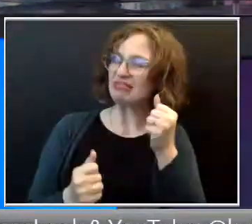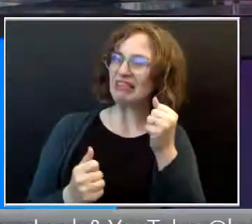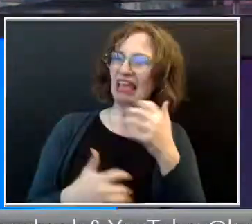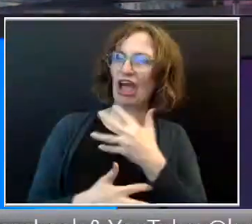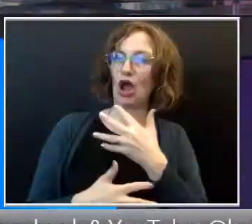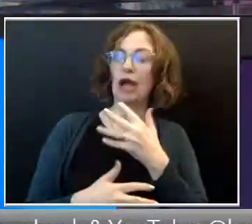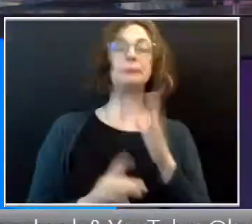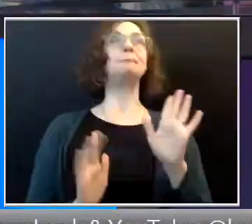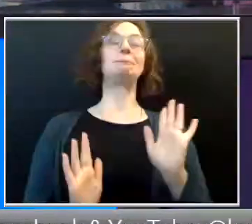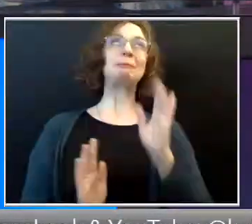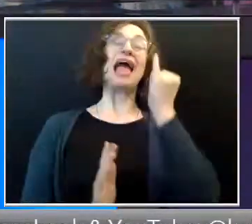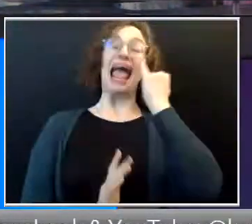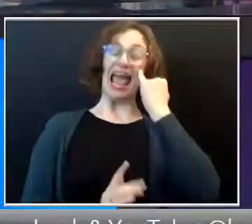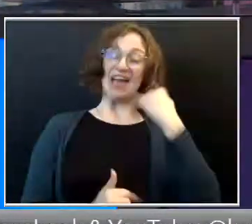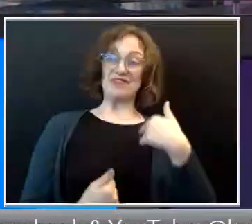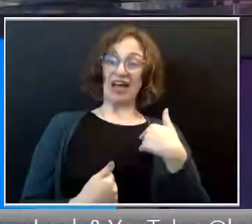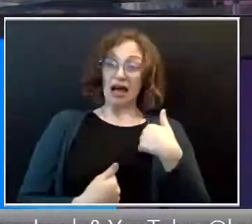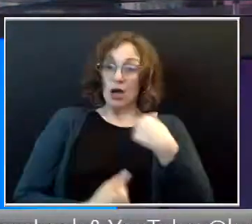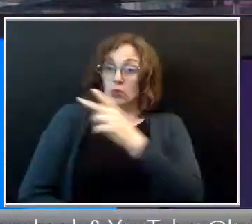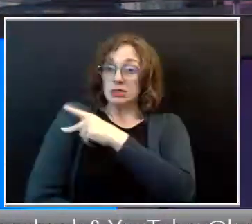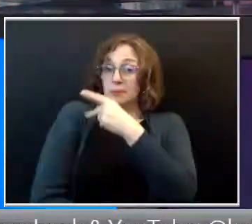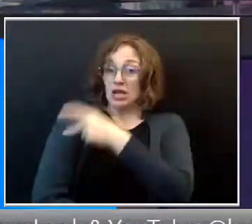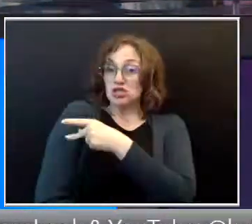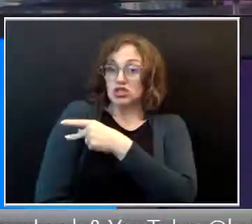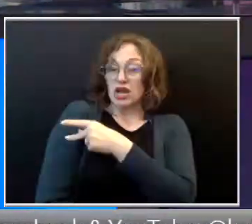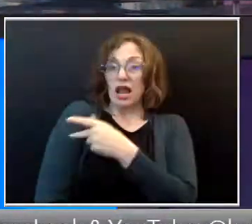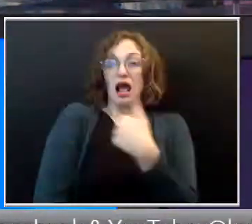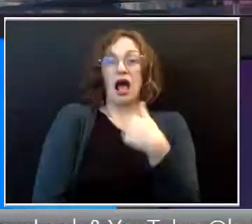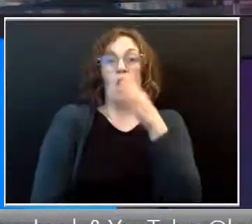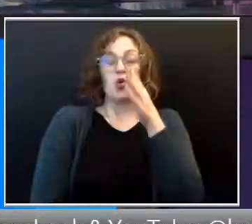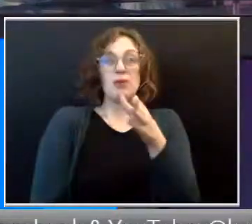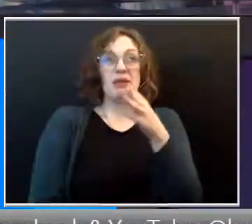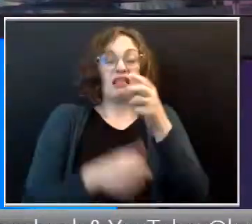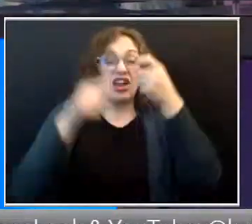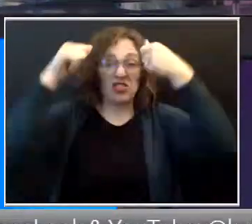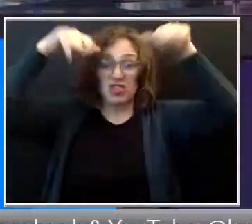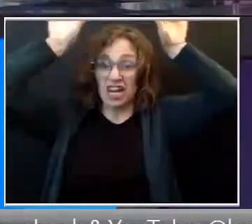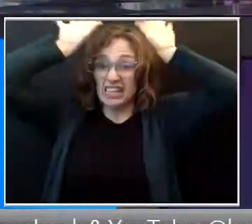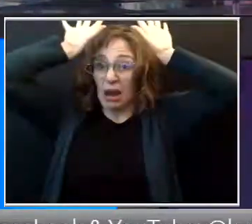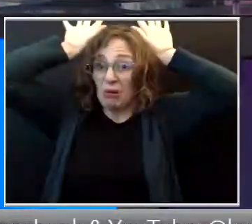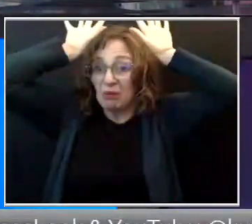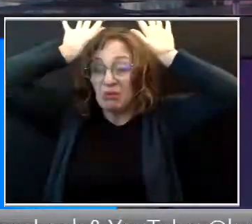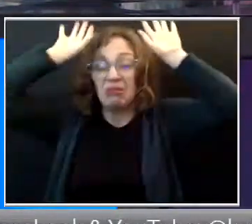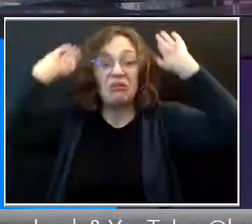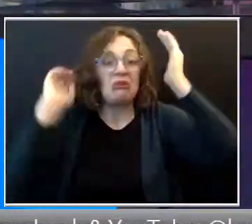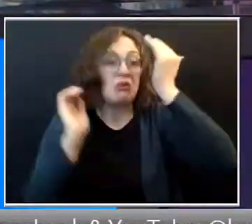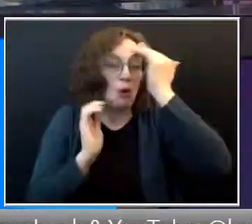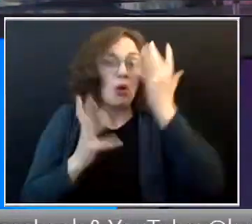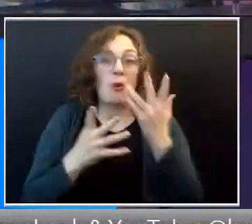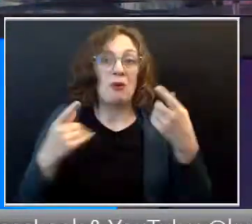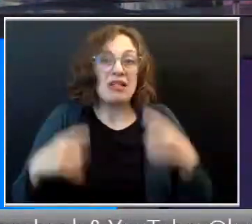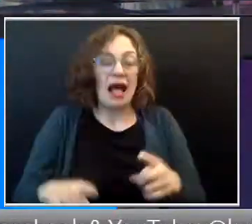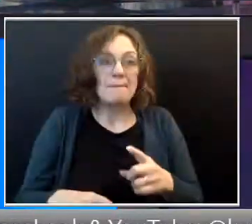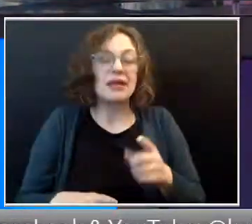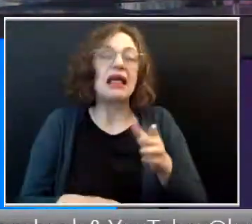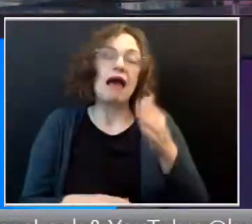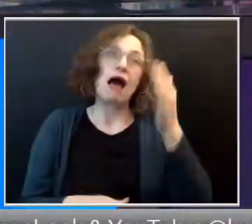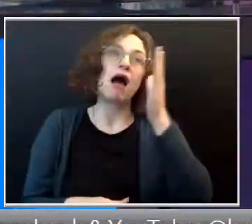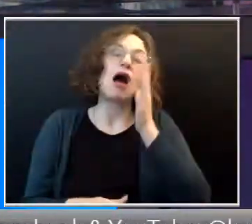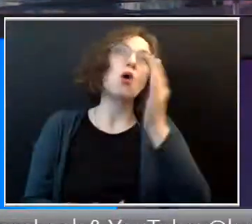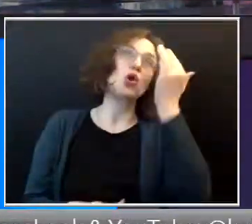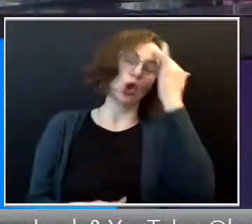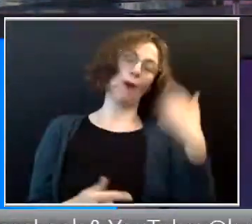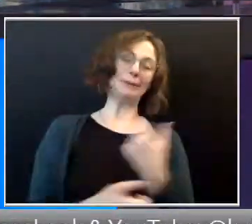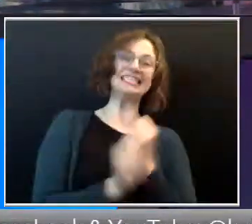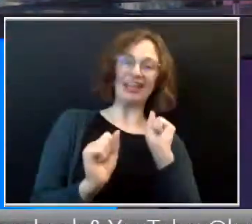be not scared but freaked out, knowing what was happening. I know I'd be safe and in good hands, but I would be the patient